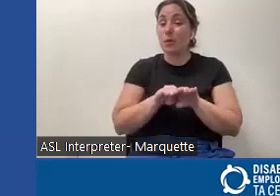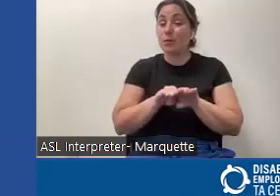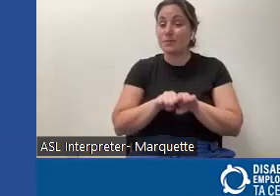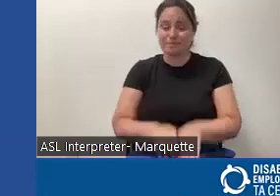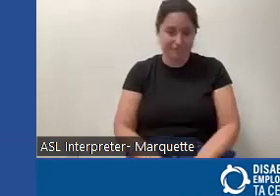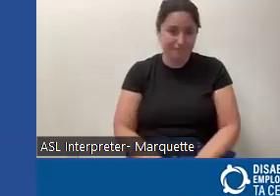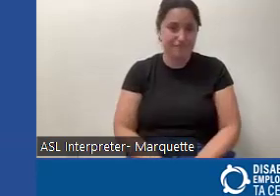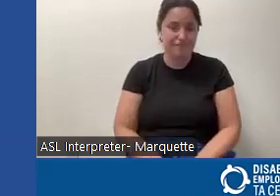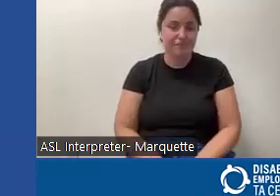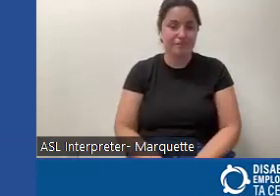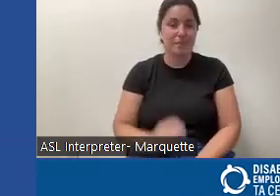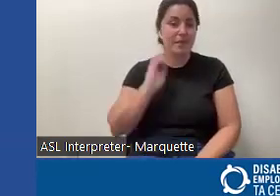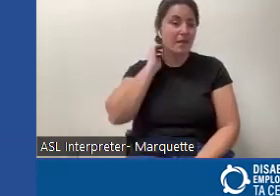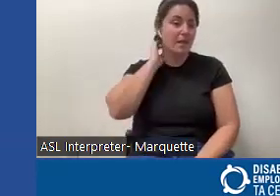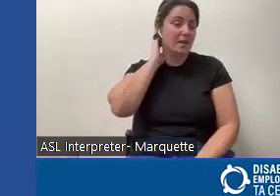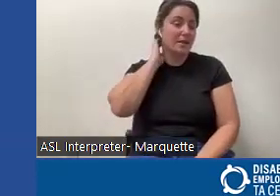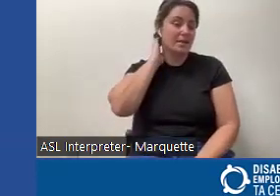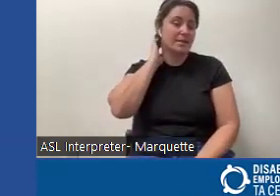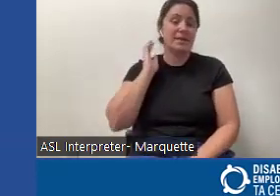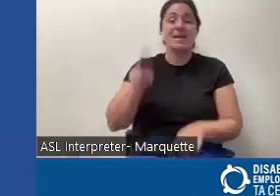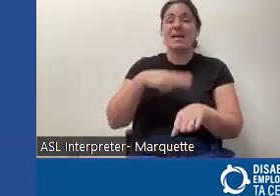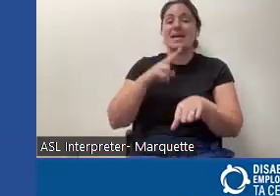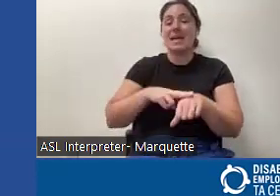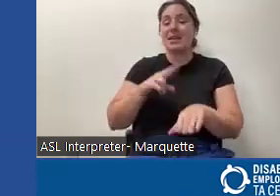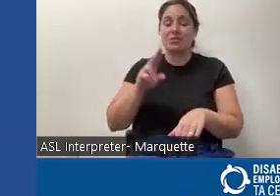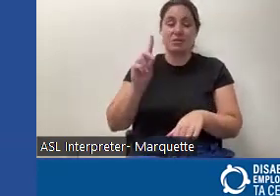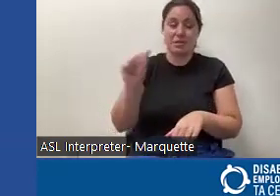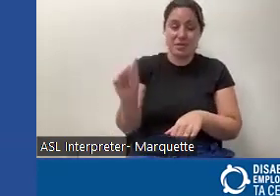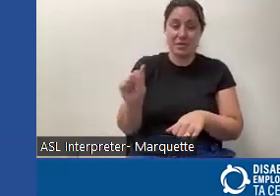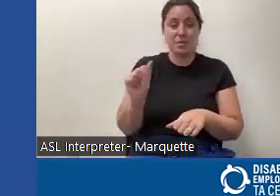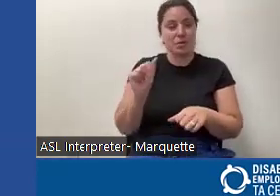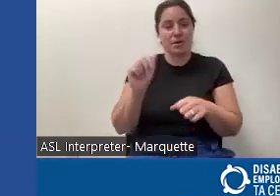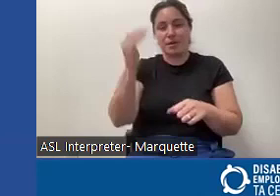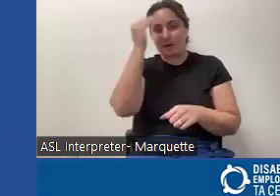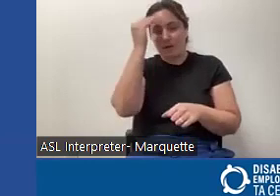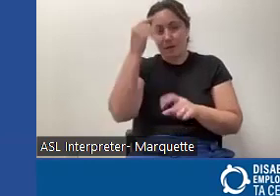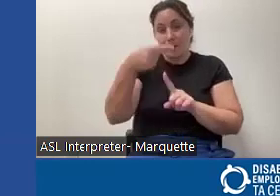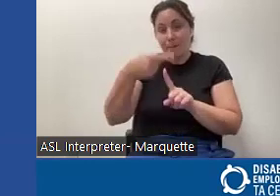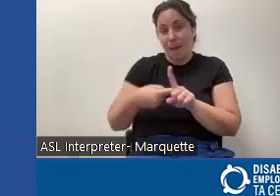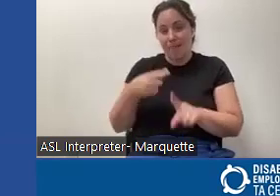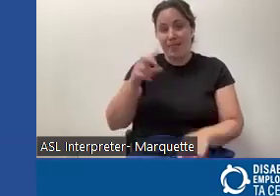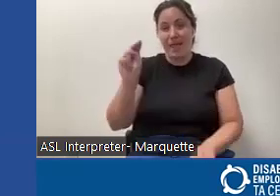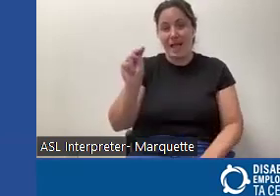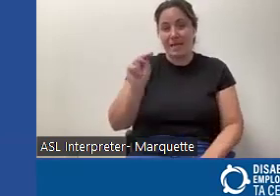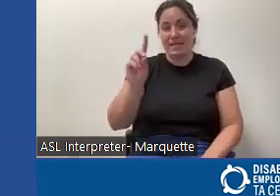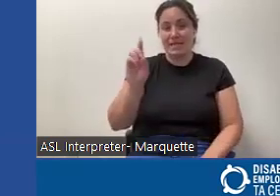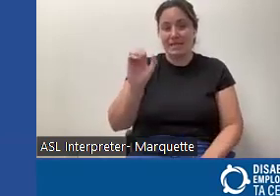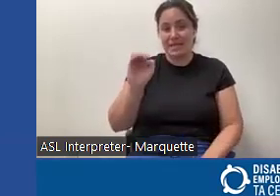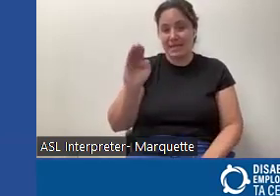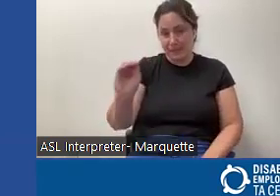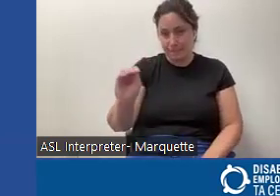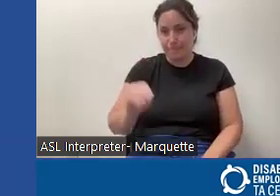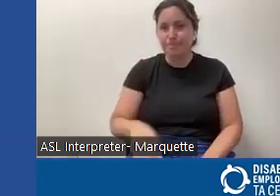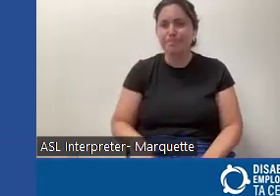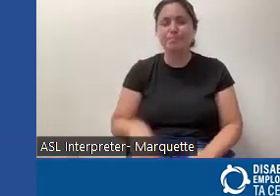let's talk about NDEAM, or National Disability Employment Awareness Month for 2024. So as I mentioned earlier,